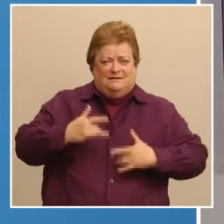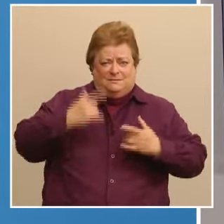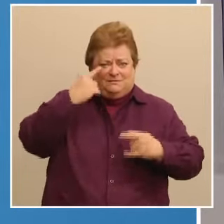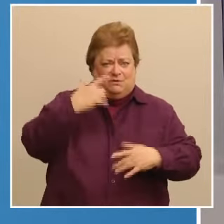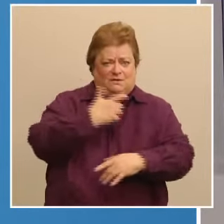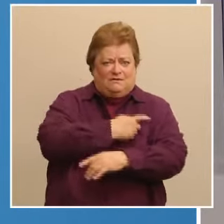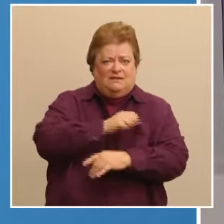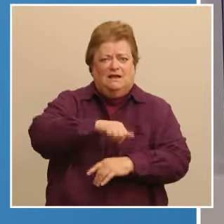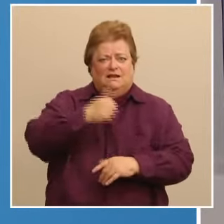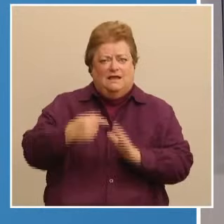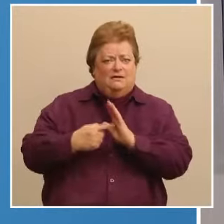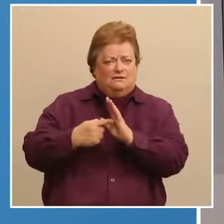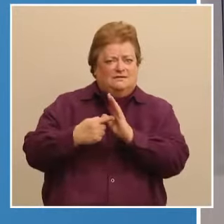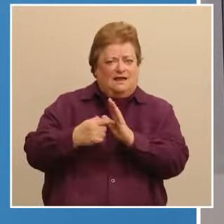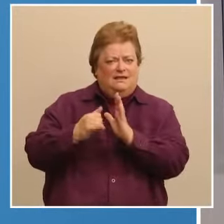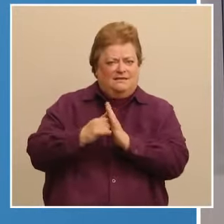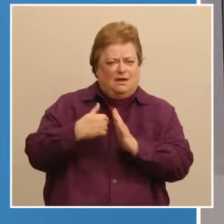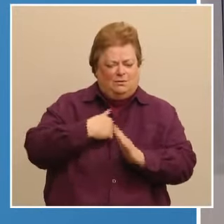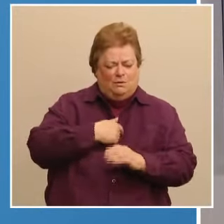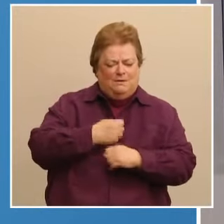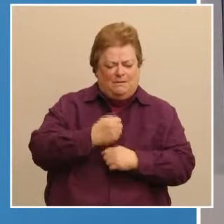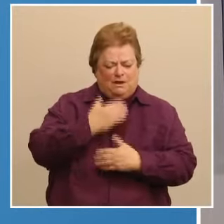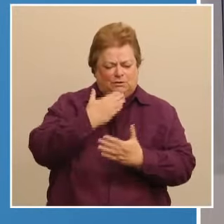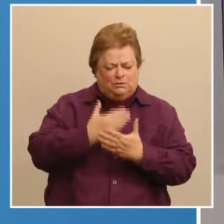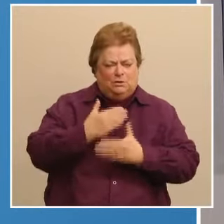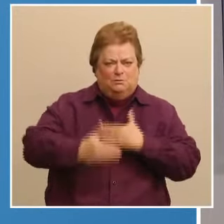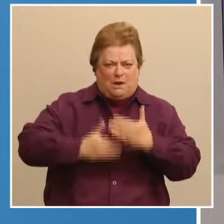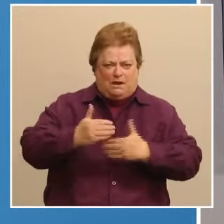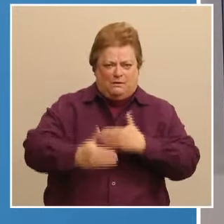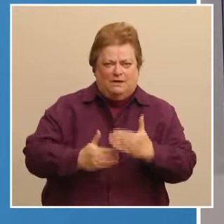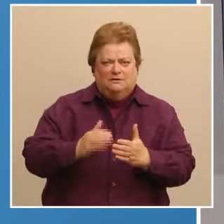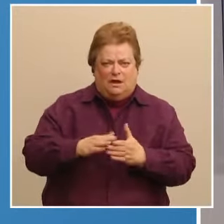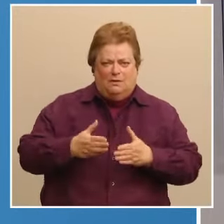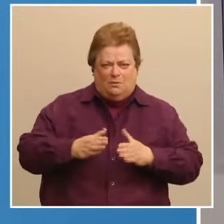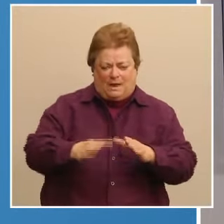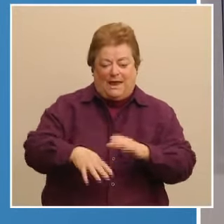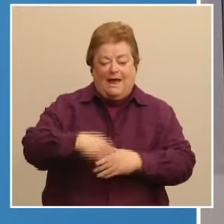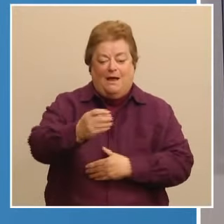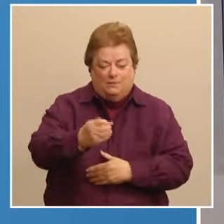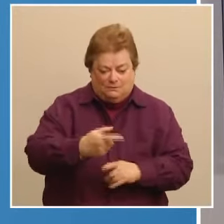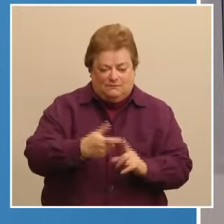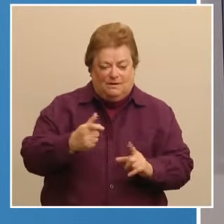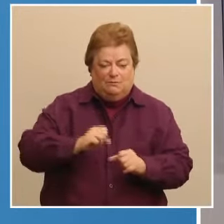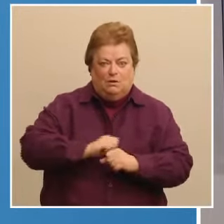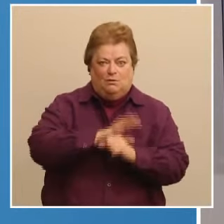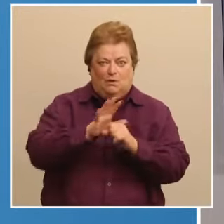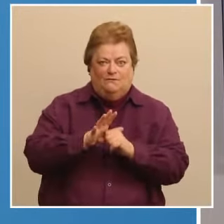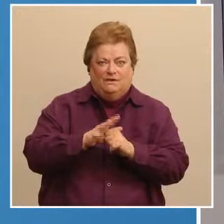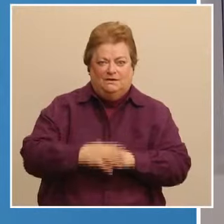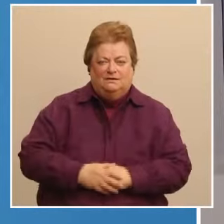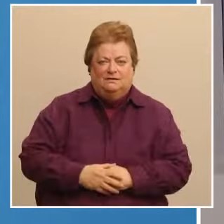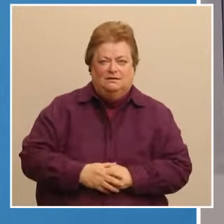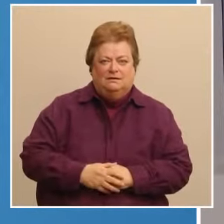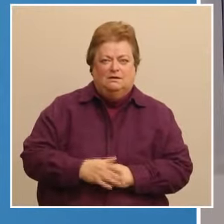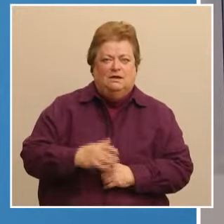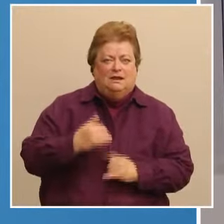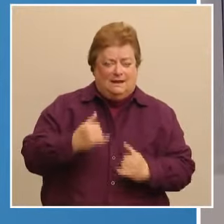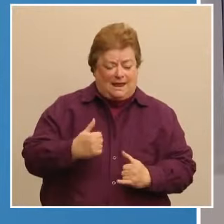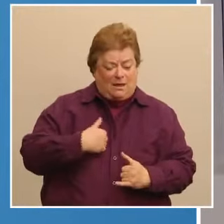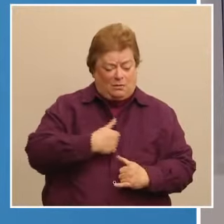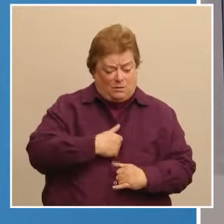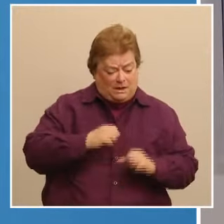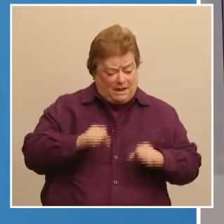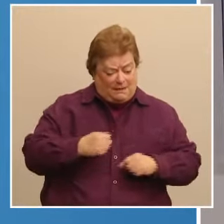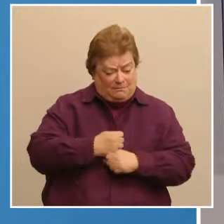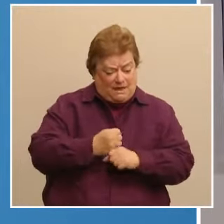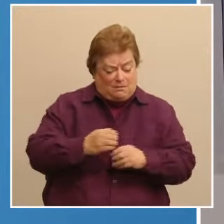is yet another sign that we are making good progress along the pathway out of this pandemic. And we are on track to make even more good